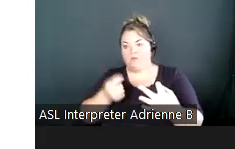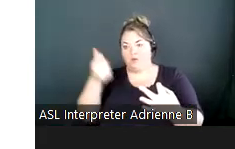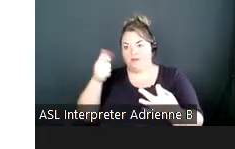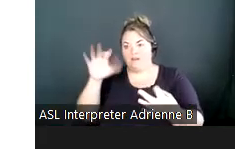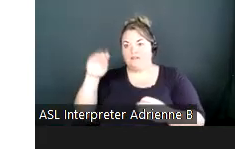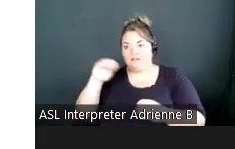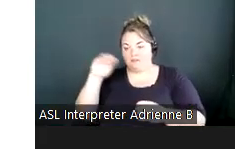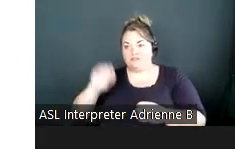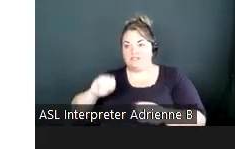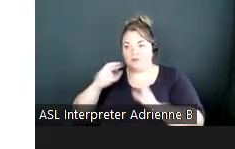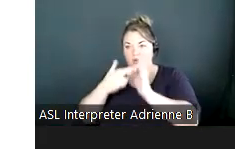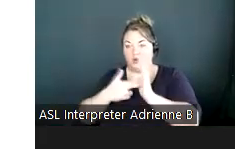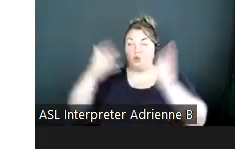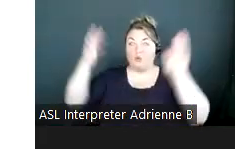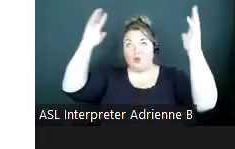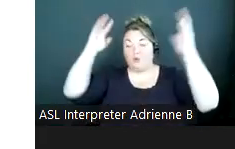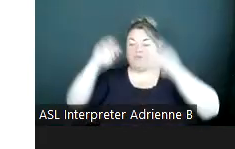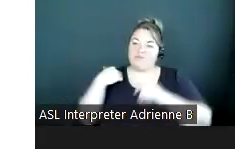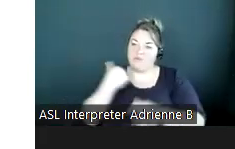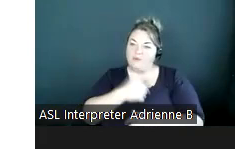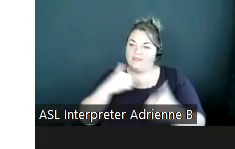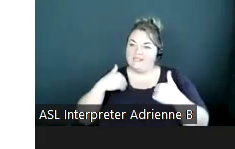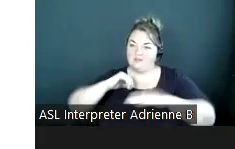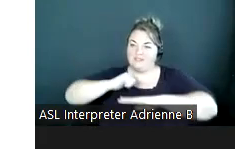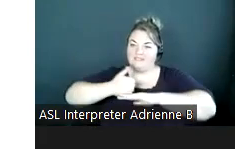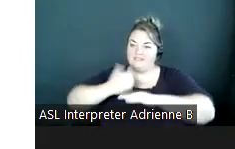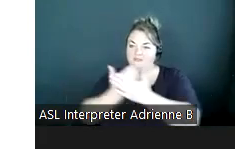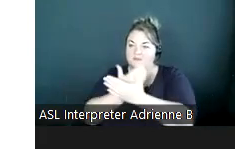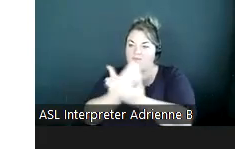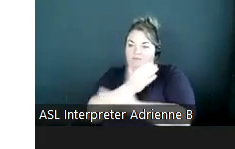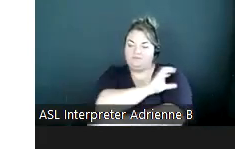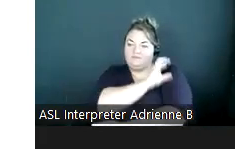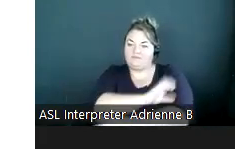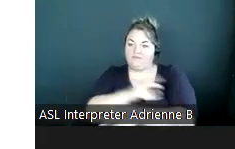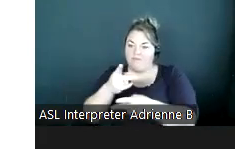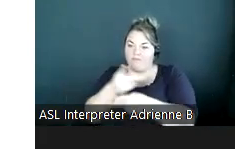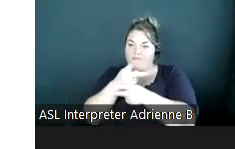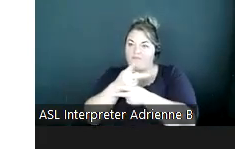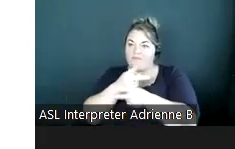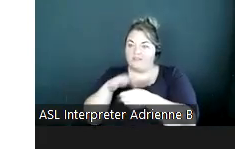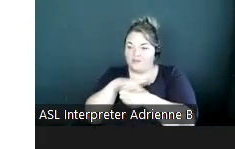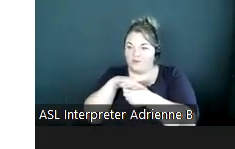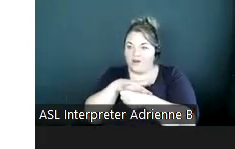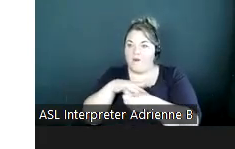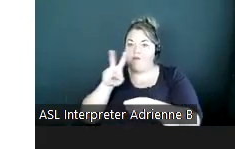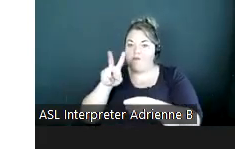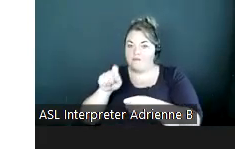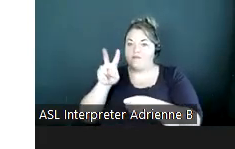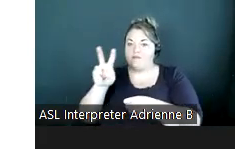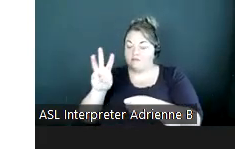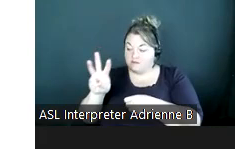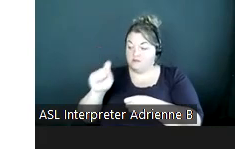rule, woohoo! And we have created this new clinical supervision area in